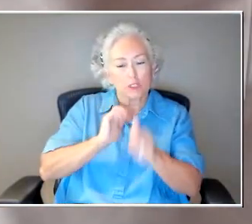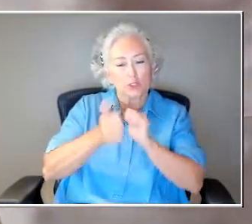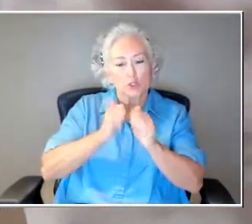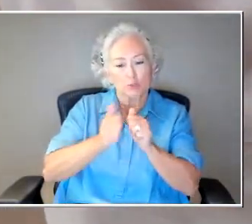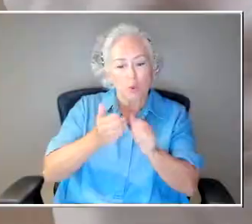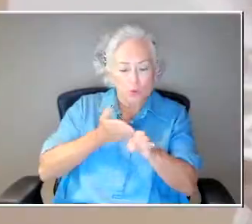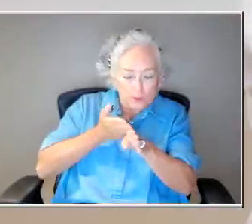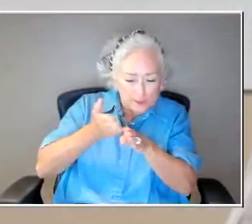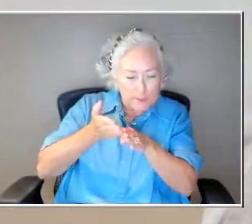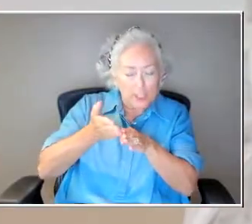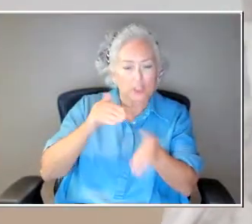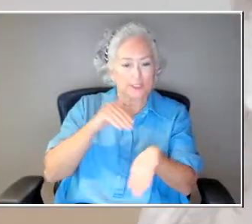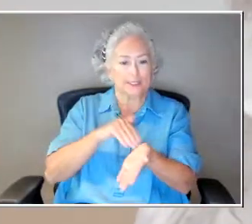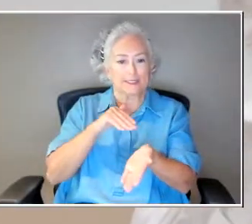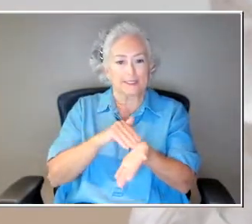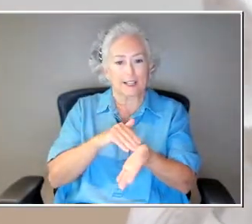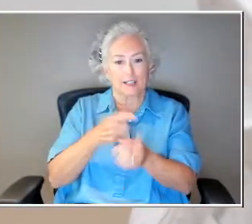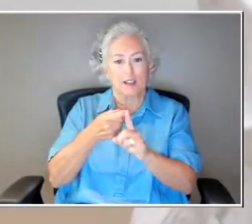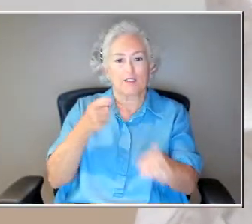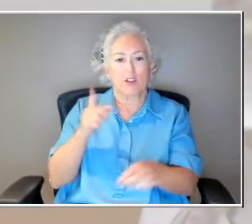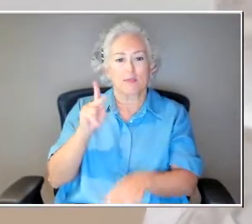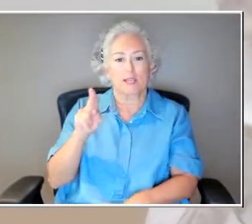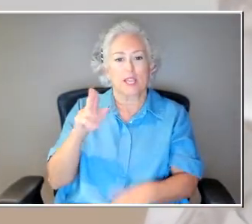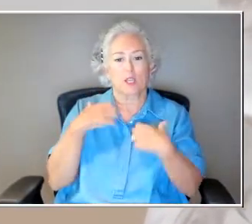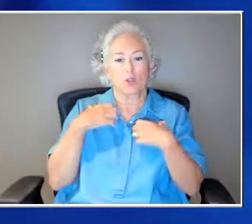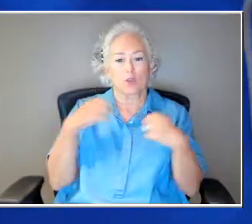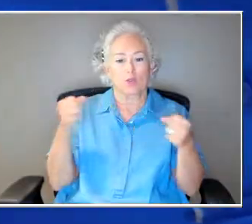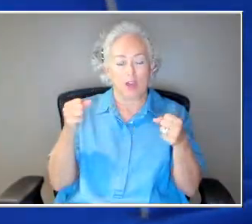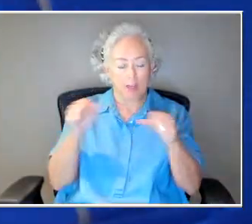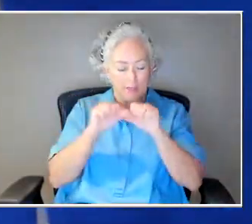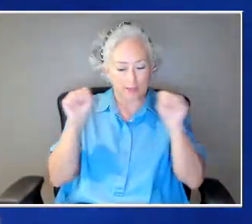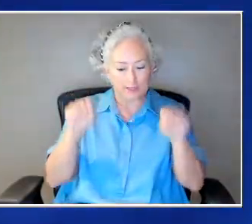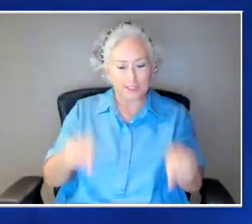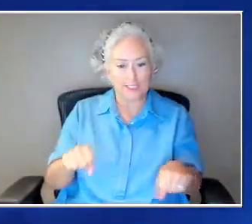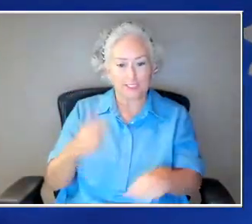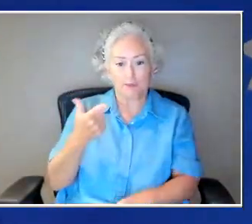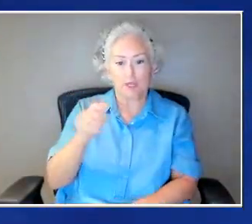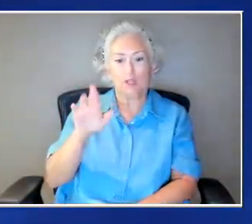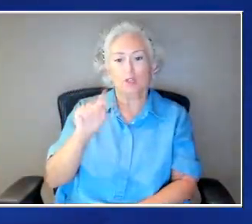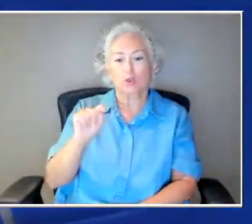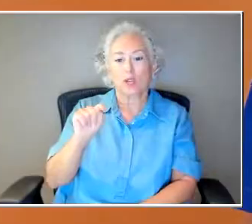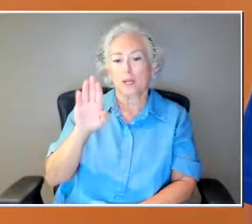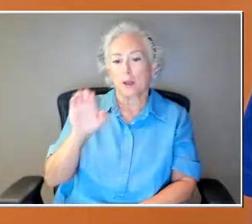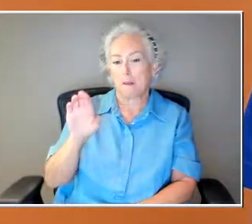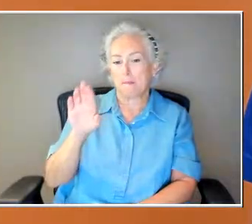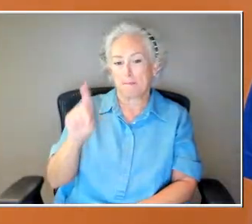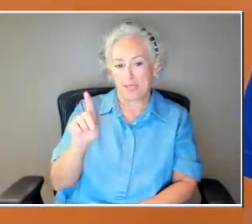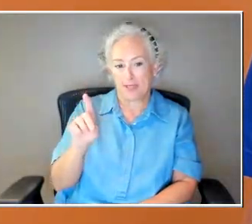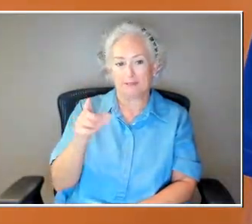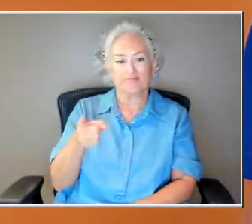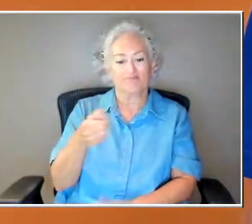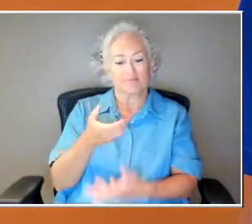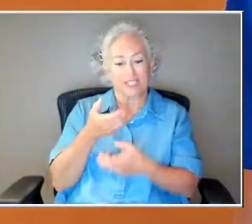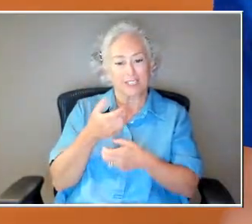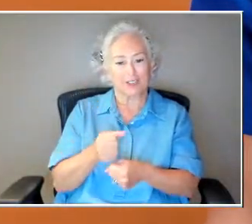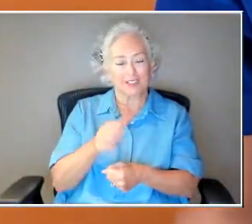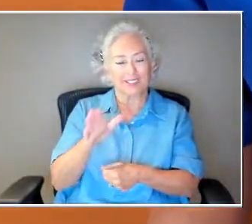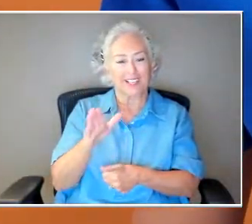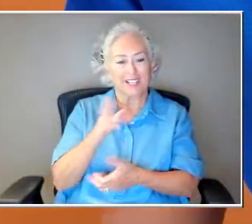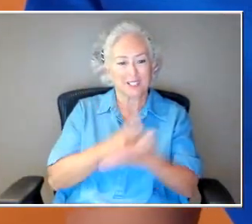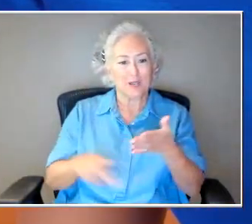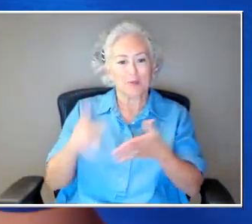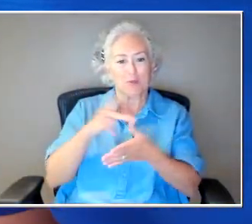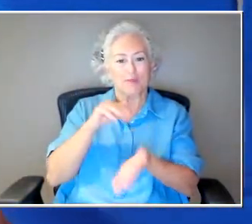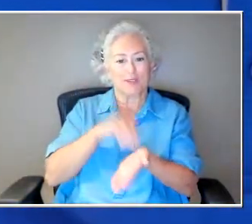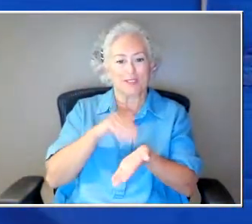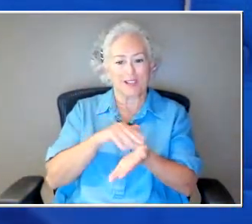Kansas Health System, Great Bend campus, and Cohen's trusted primary care provider. How about bringing your arm behind you? Yeah,